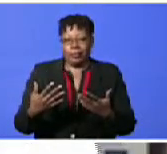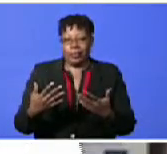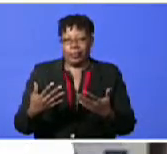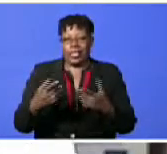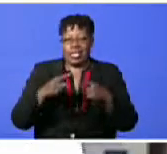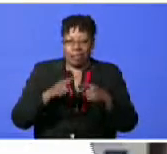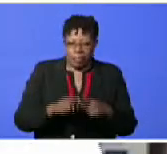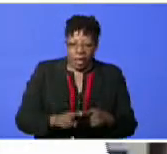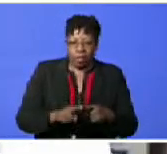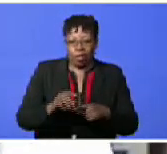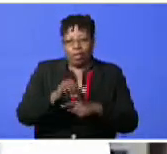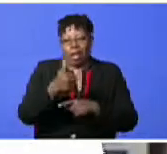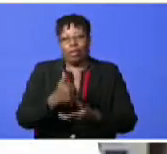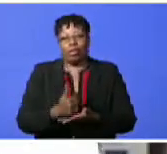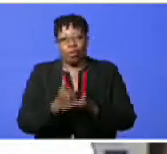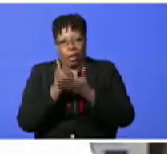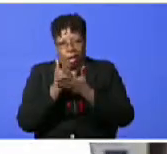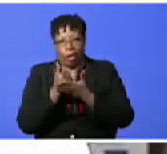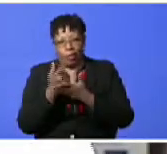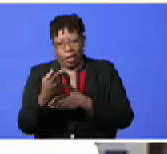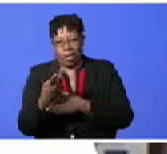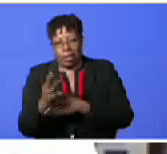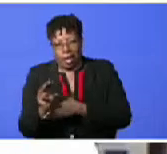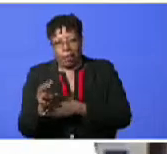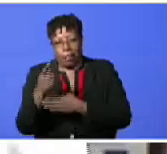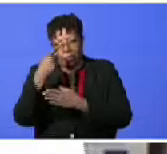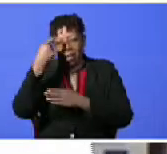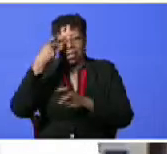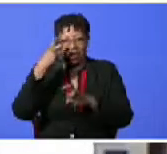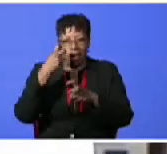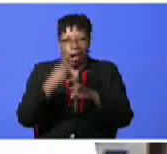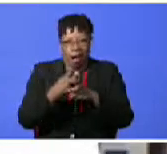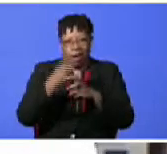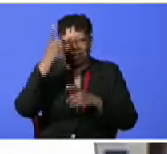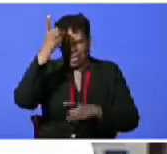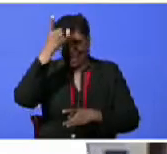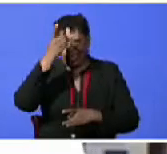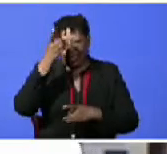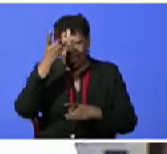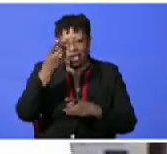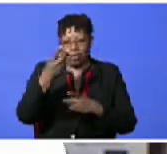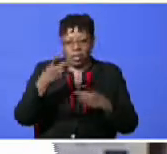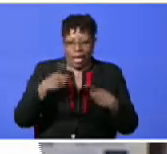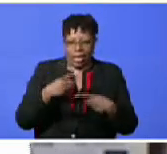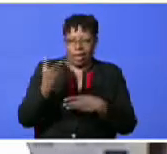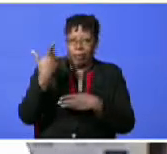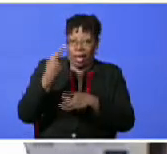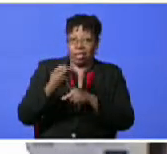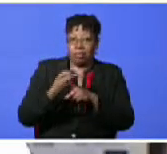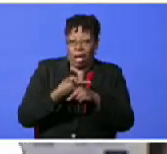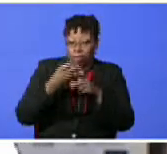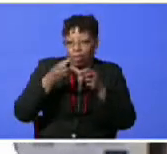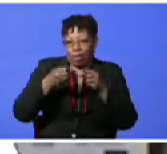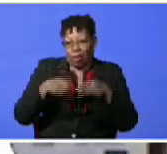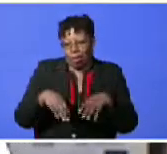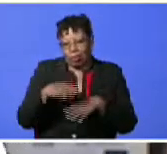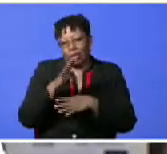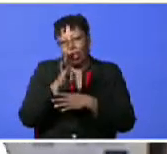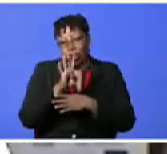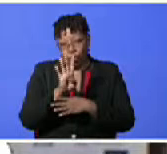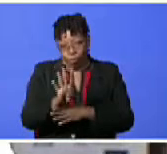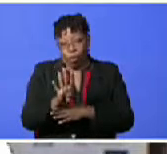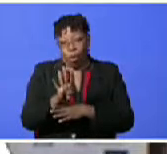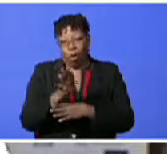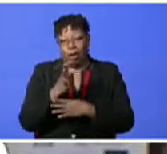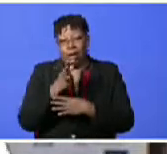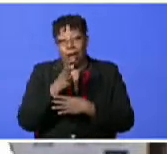depend on others to help them, because it's a hard disease. We had, in the last month, we've already lost about 4